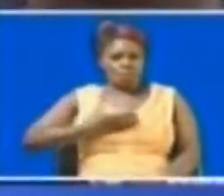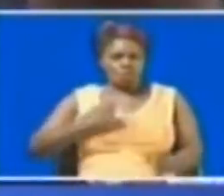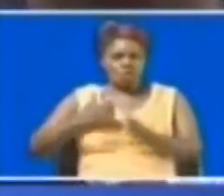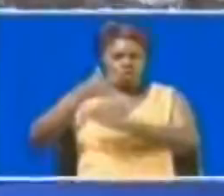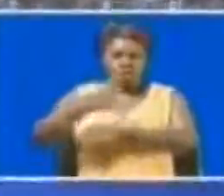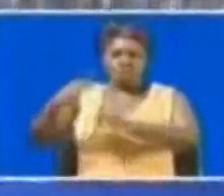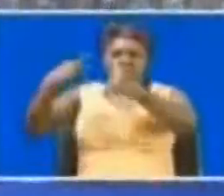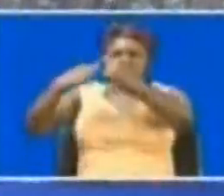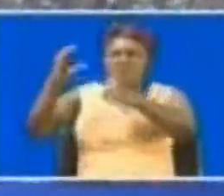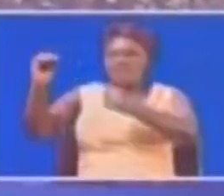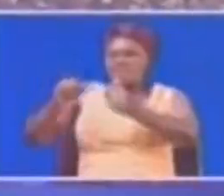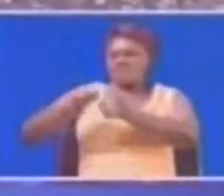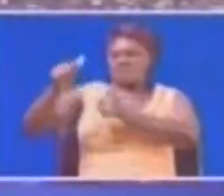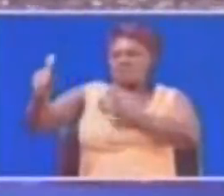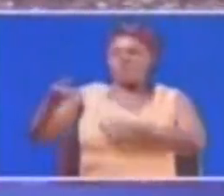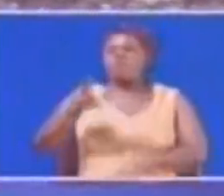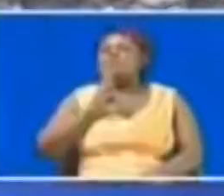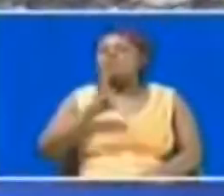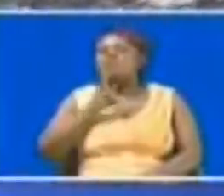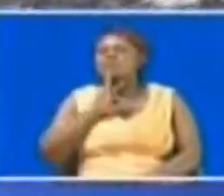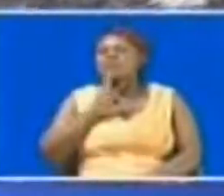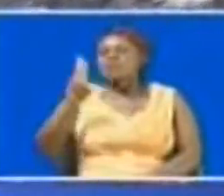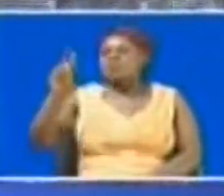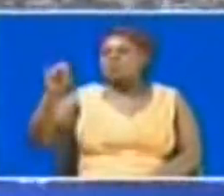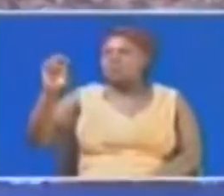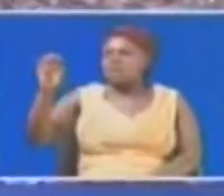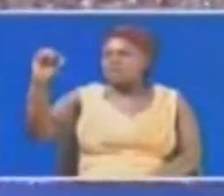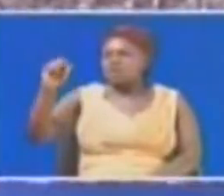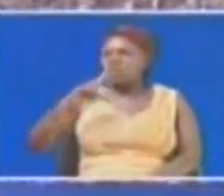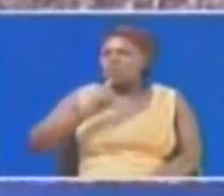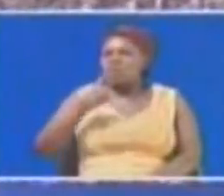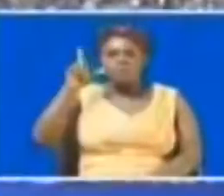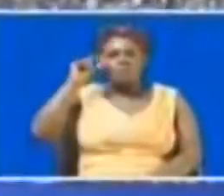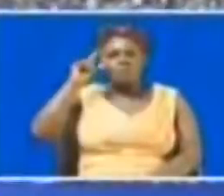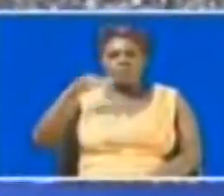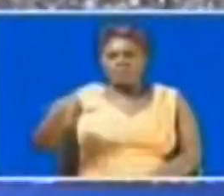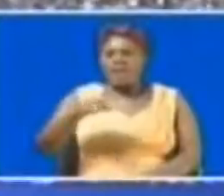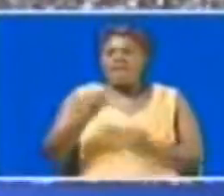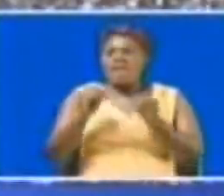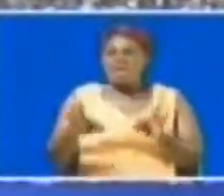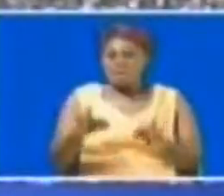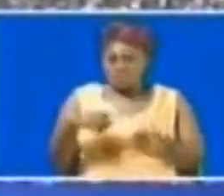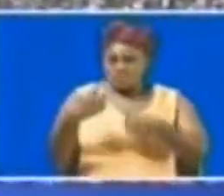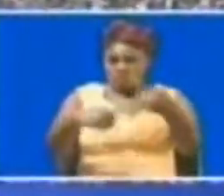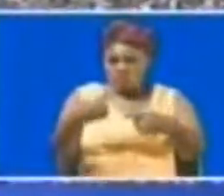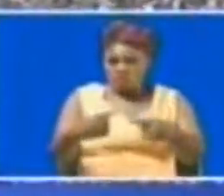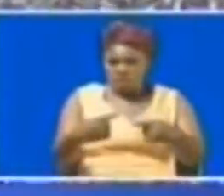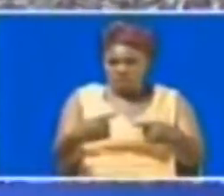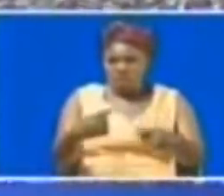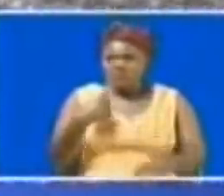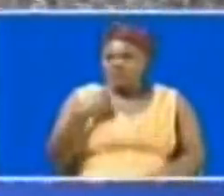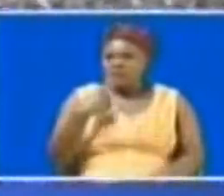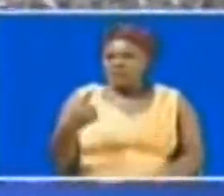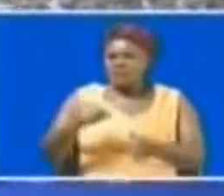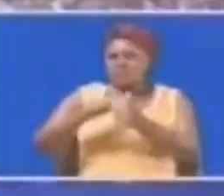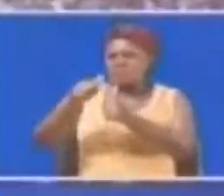than 8 acres of the sea. UNESCO has warned that Mombasa won't be an island if the trend goes on. Only 100